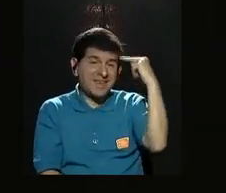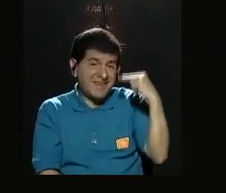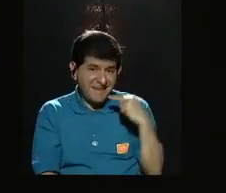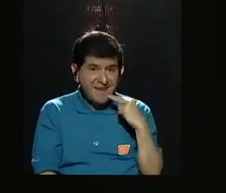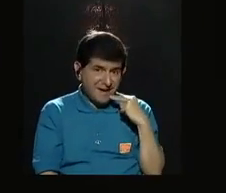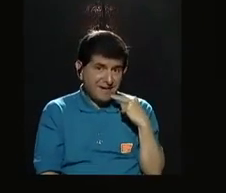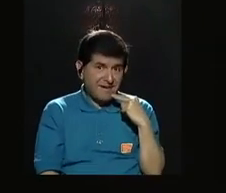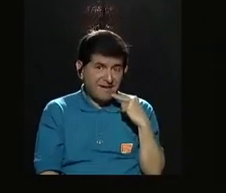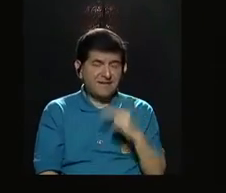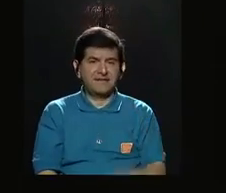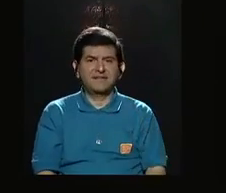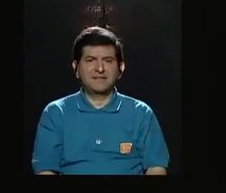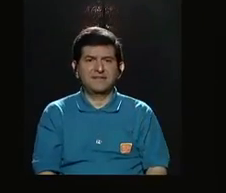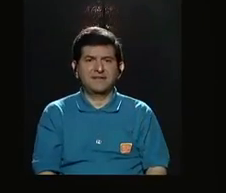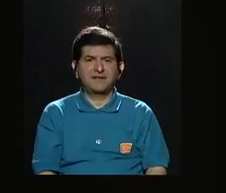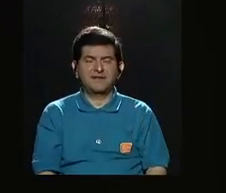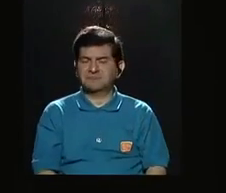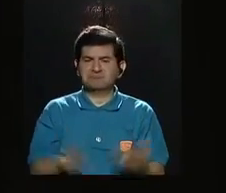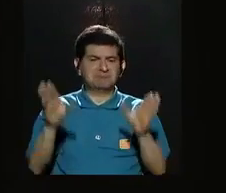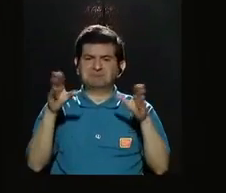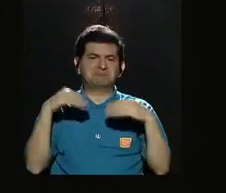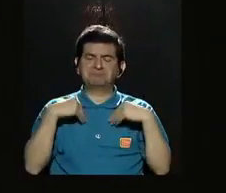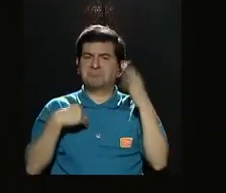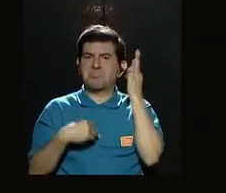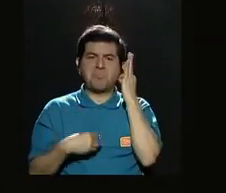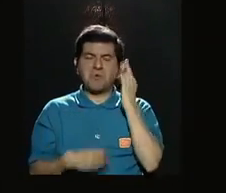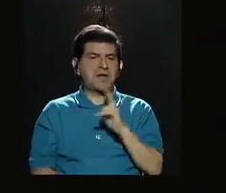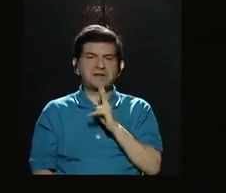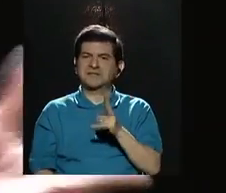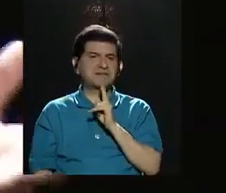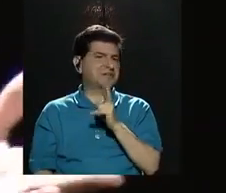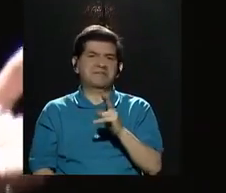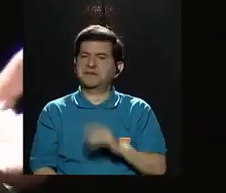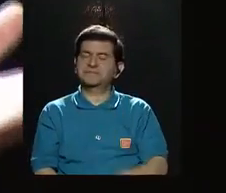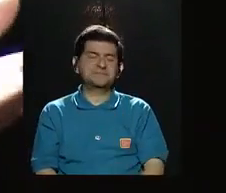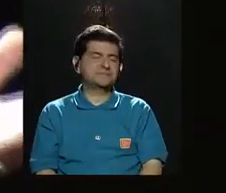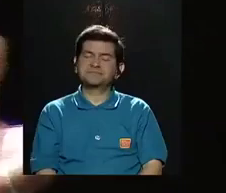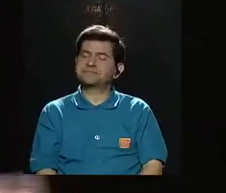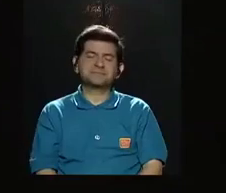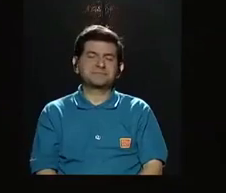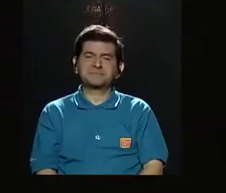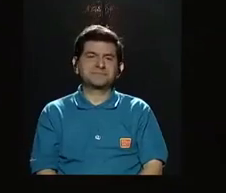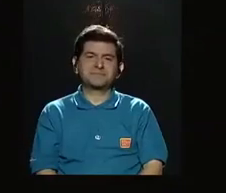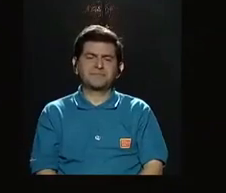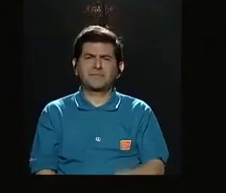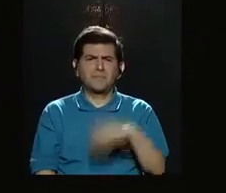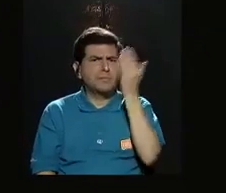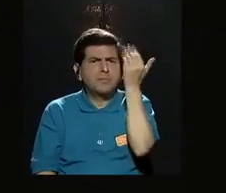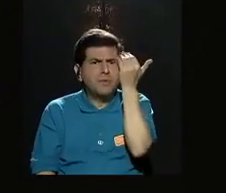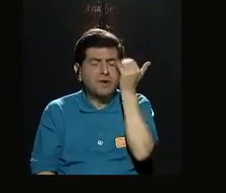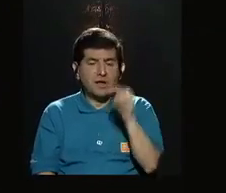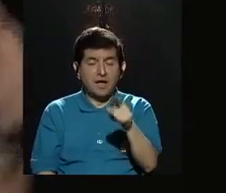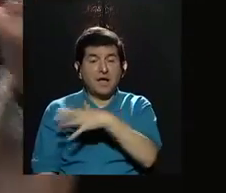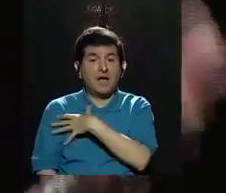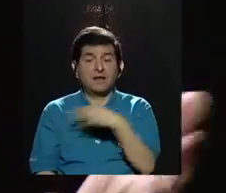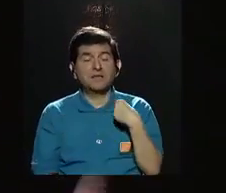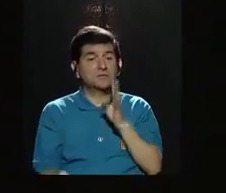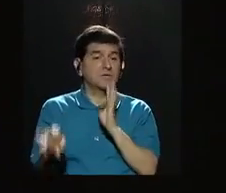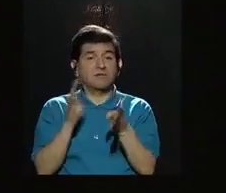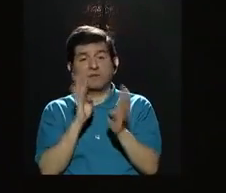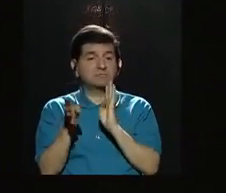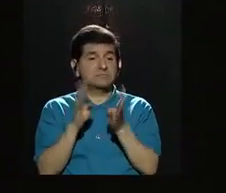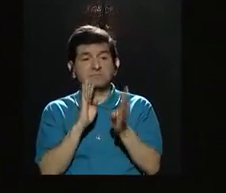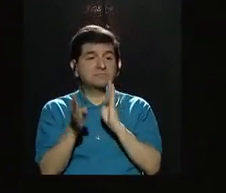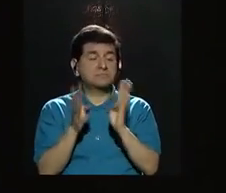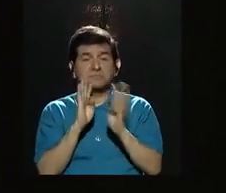not recognized as real women because they were too outspoken, too